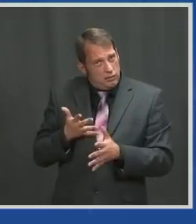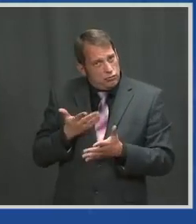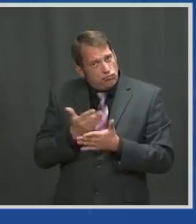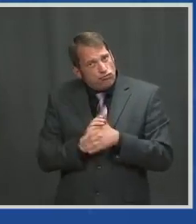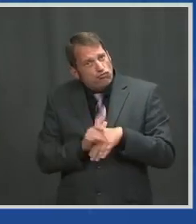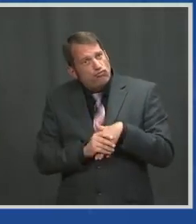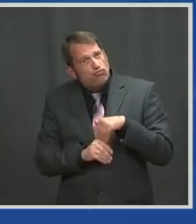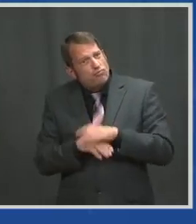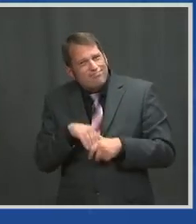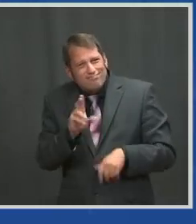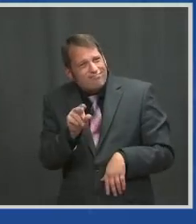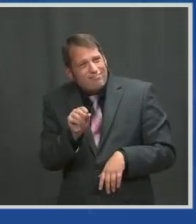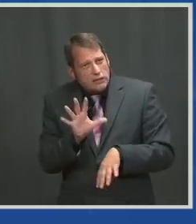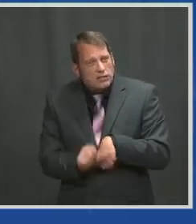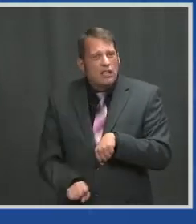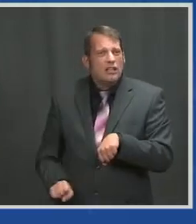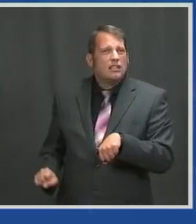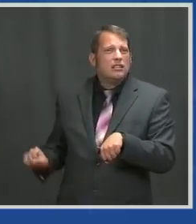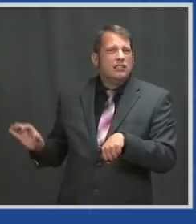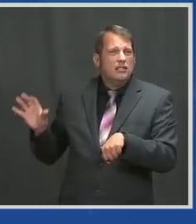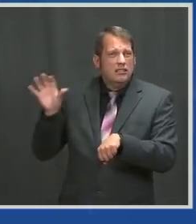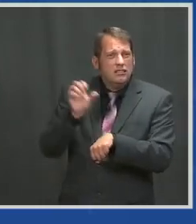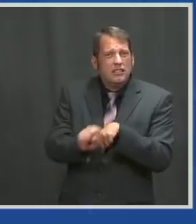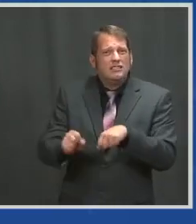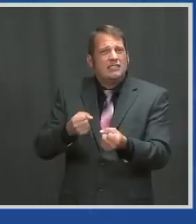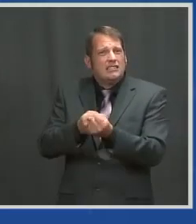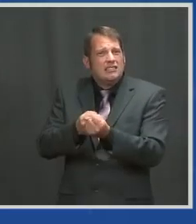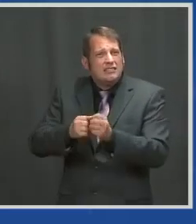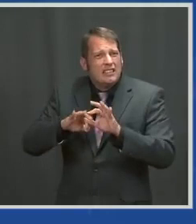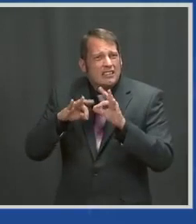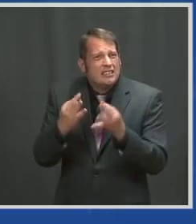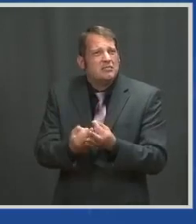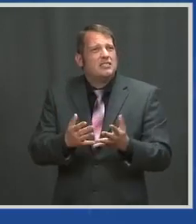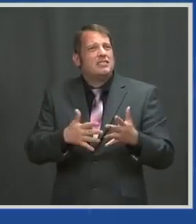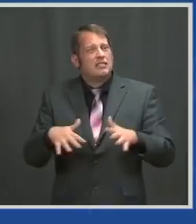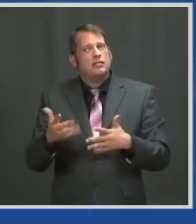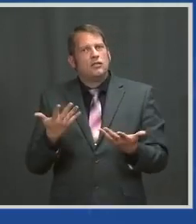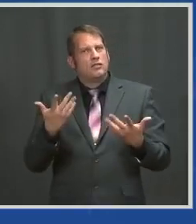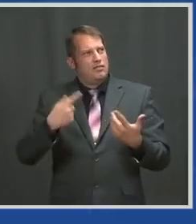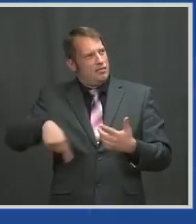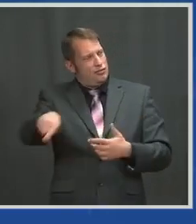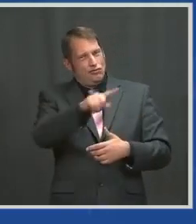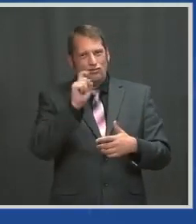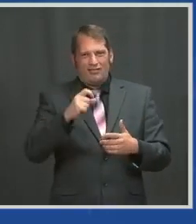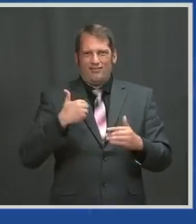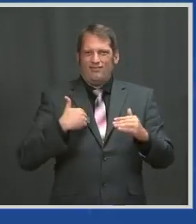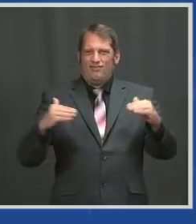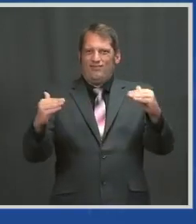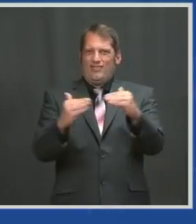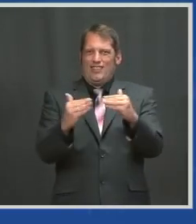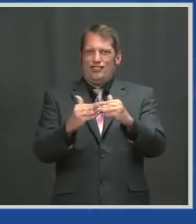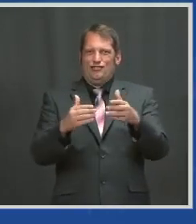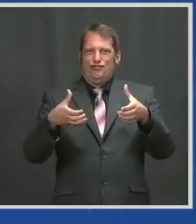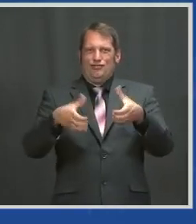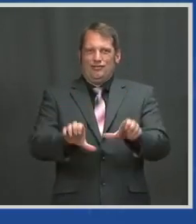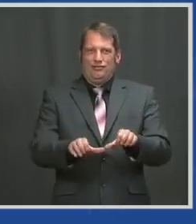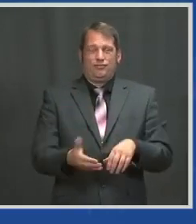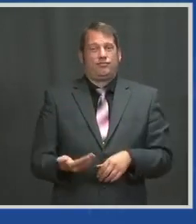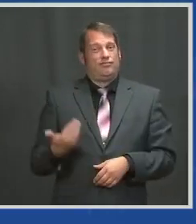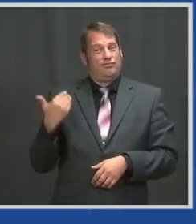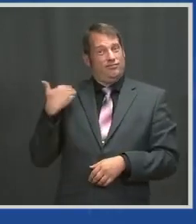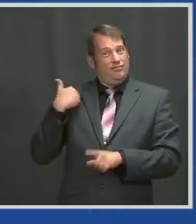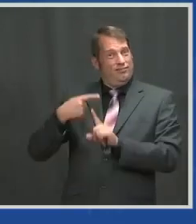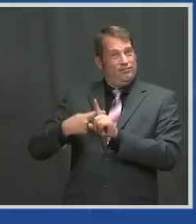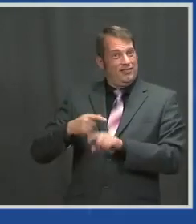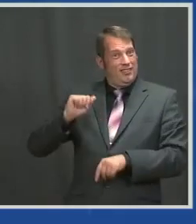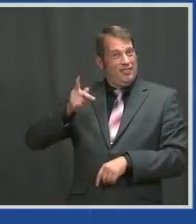was a shot, a fair shot of making it. Last month, there were 266,000 more Americans with dignity that comes for the